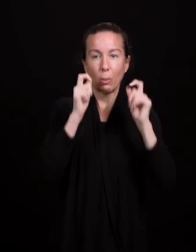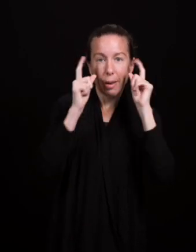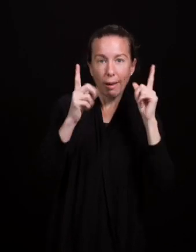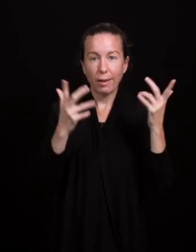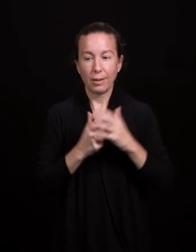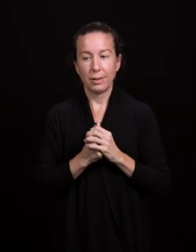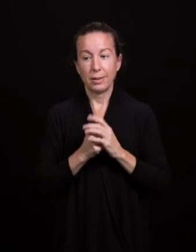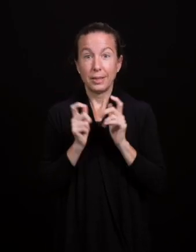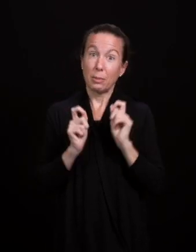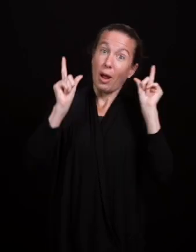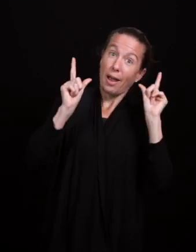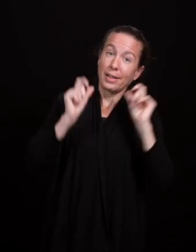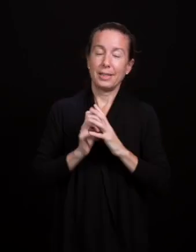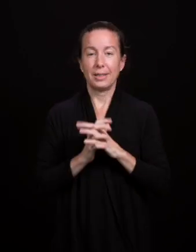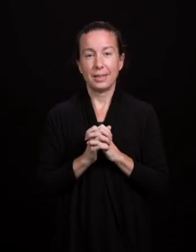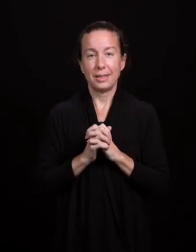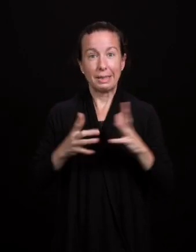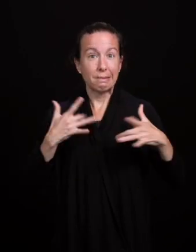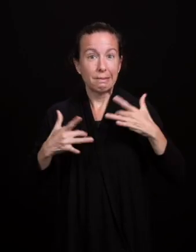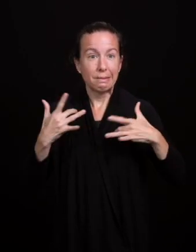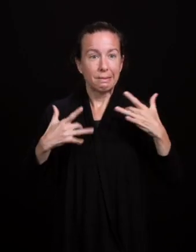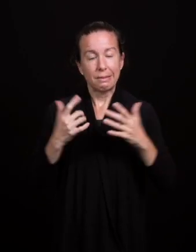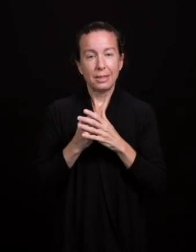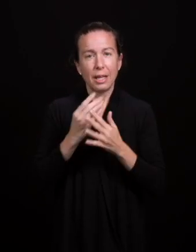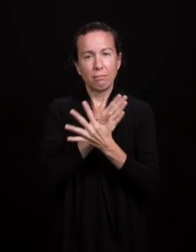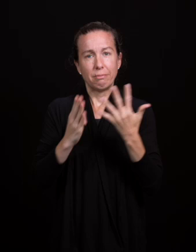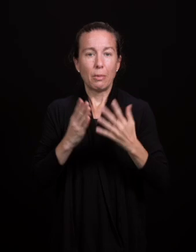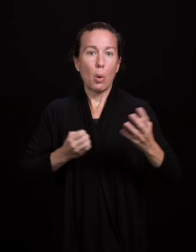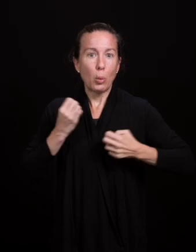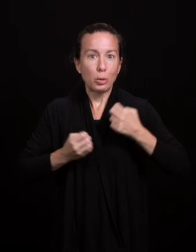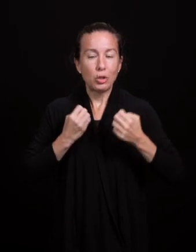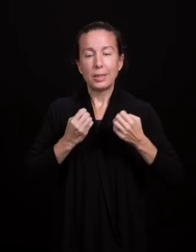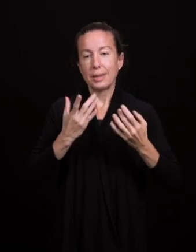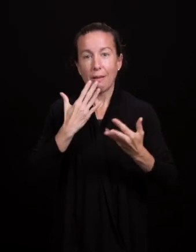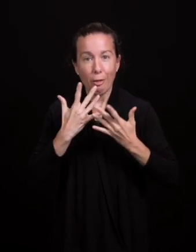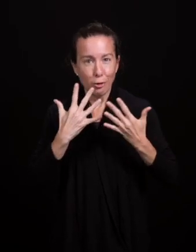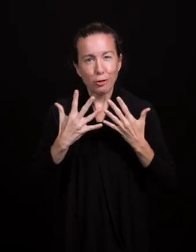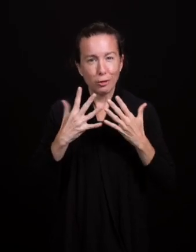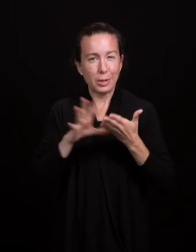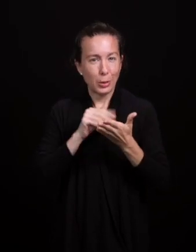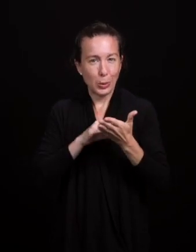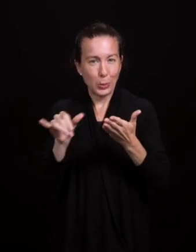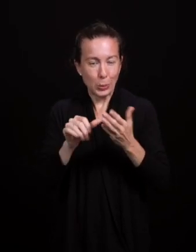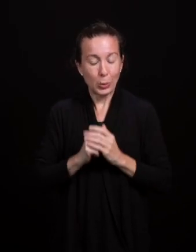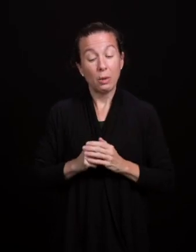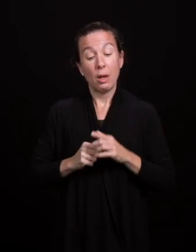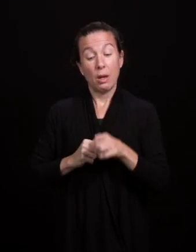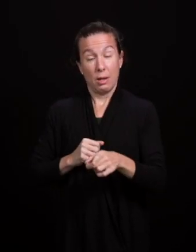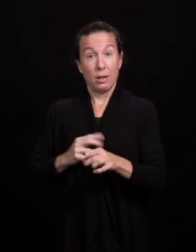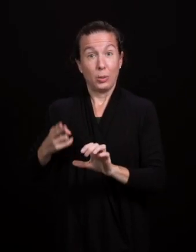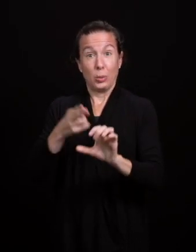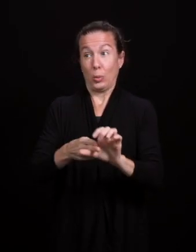awake, surprise, excited, just emotions and colors. And then once she started to come